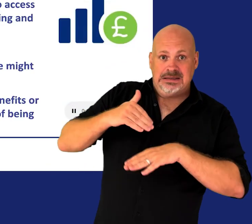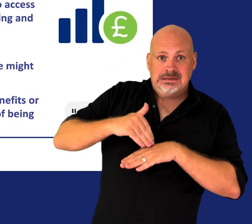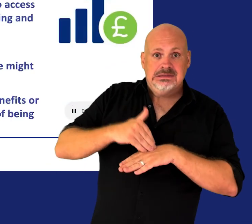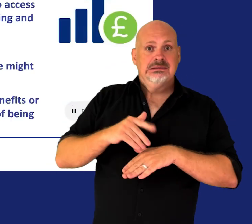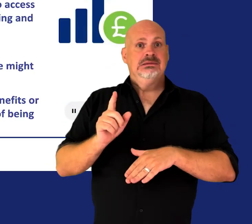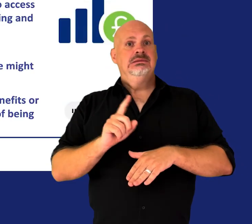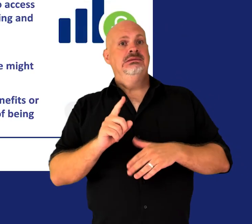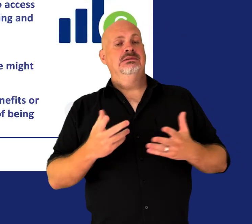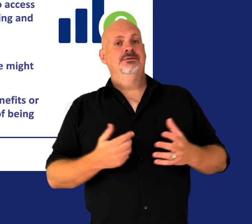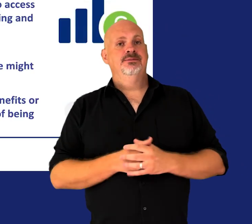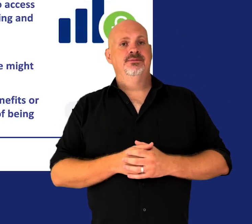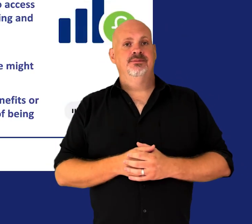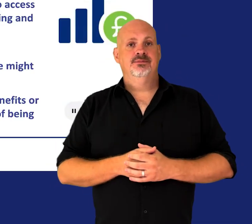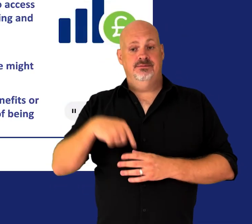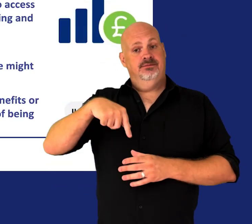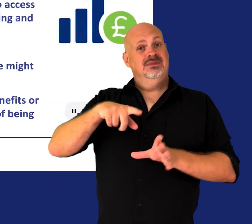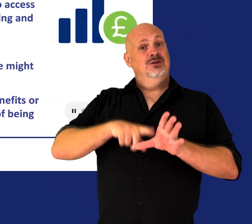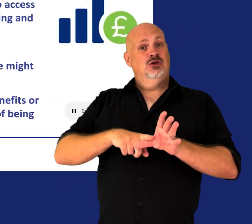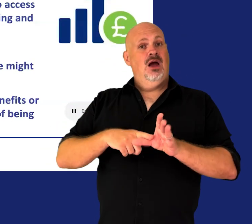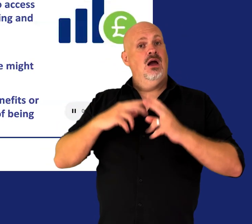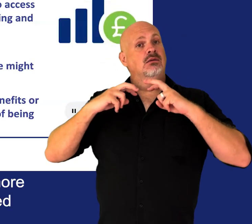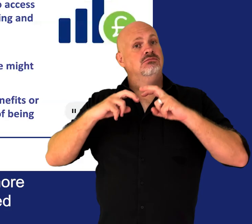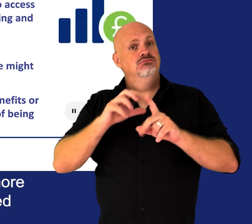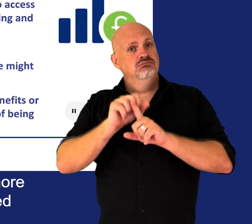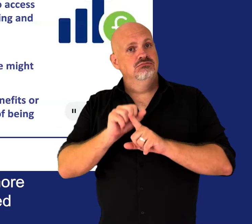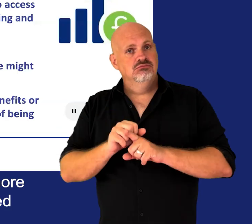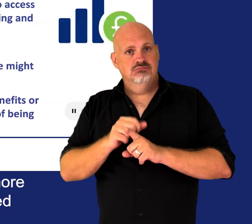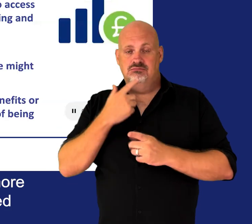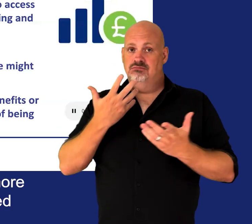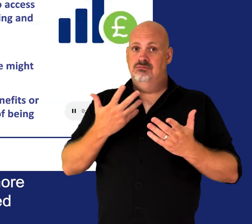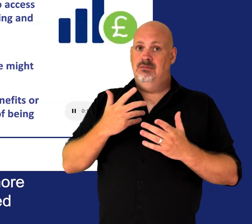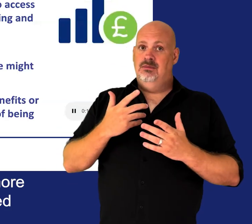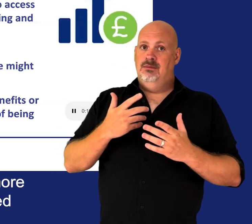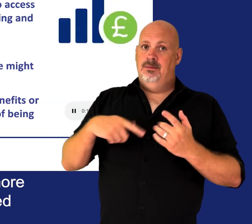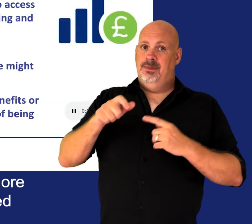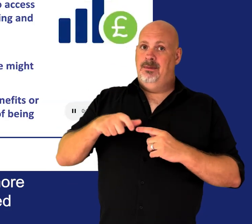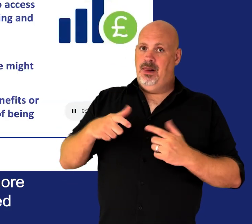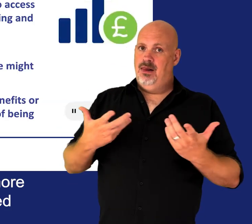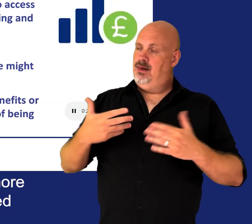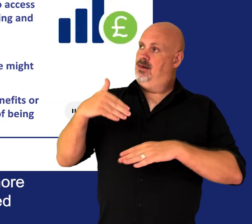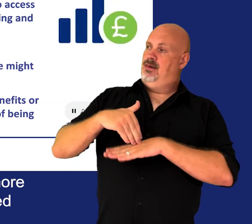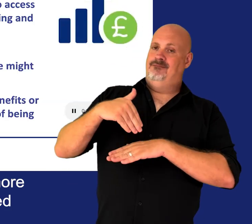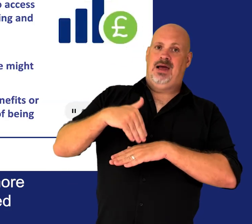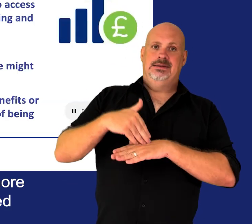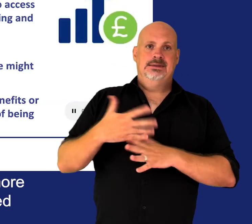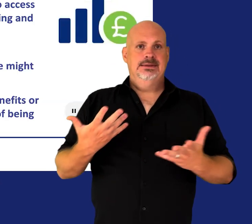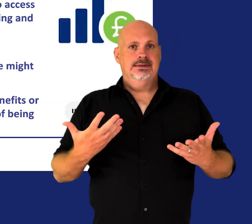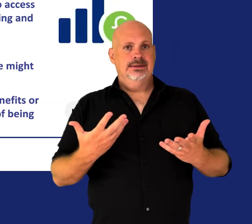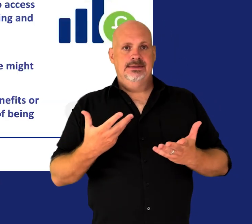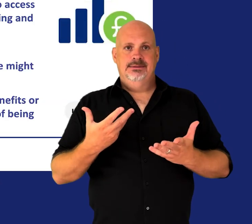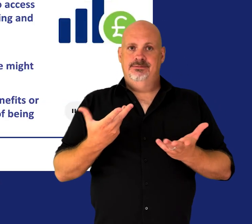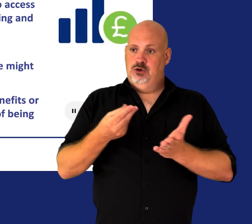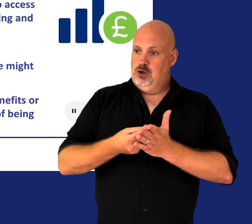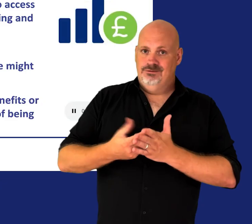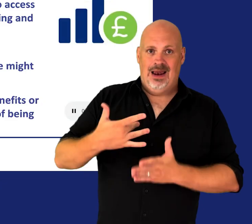and the impact of benefits. This year's findings show that disabled people are now being more negatively impacted by the increased cost